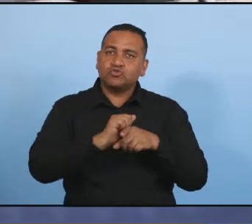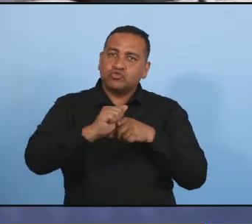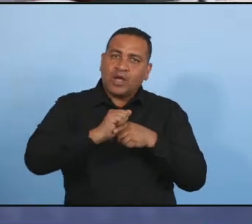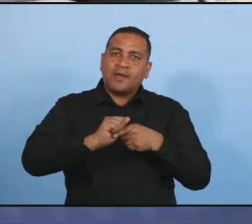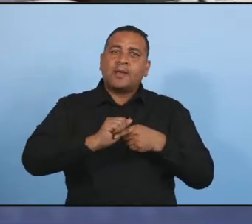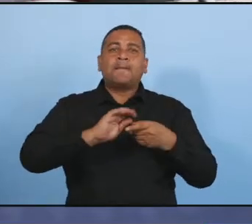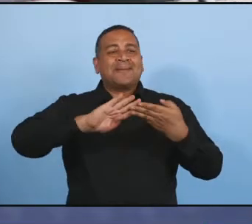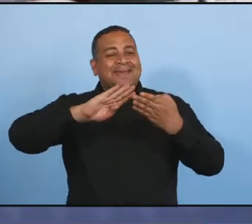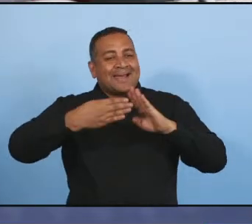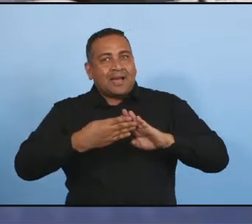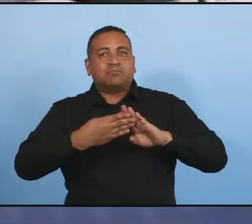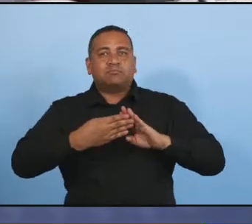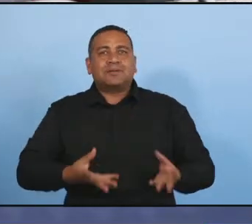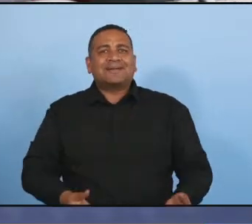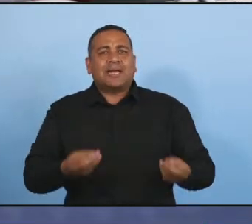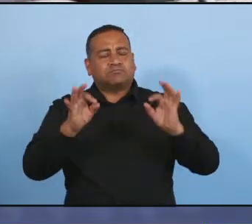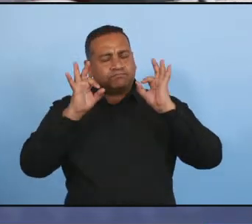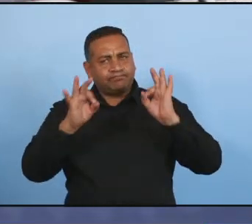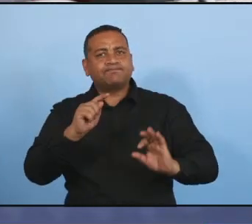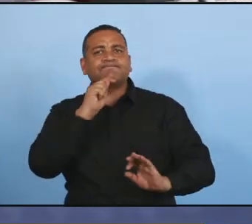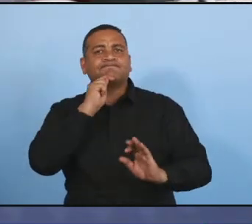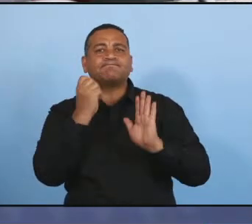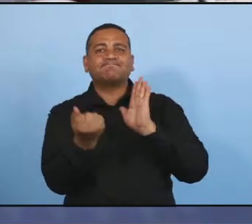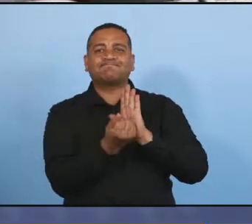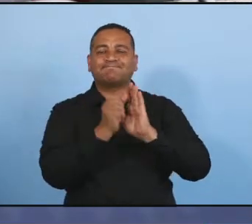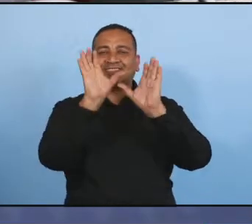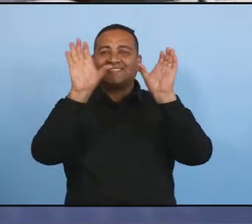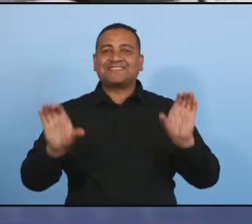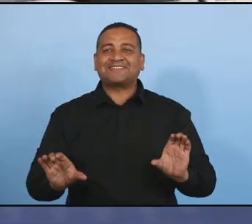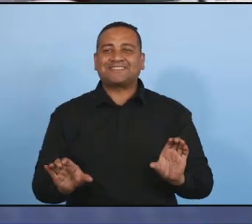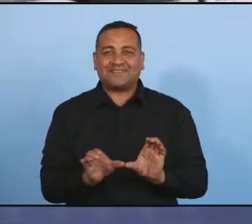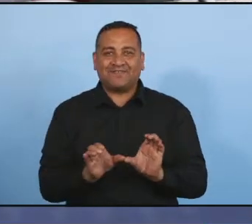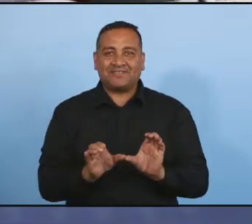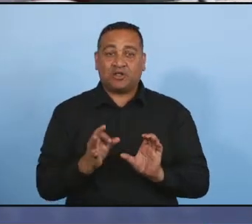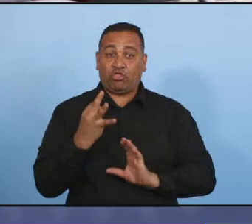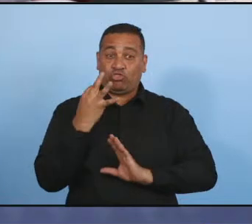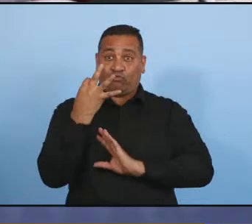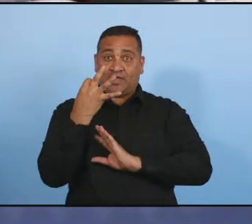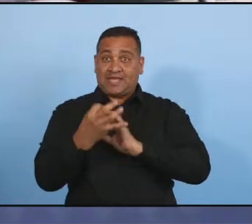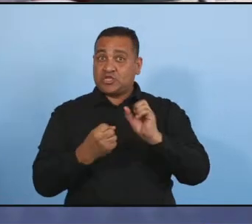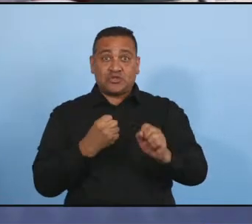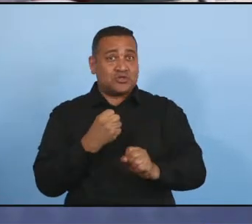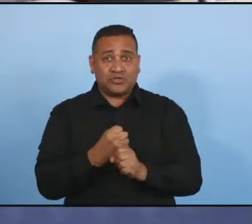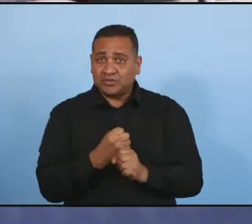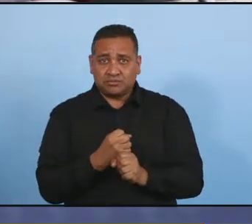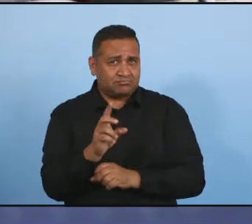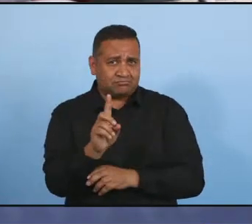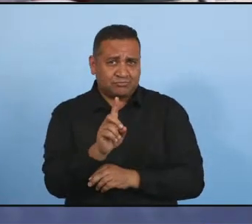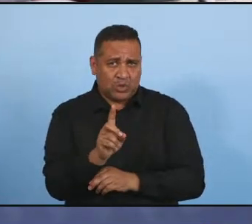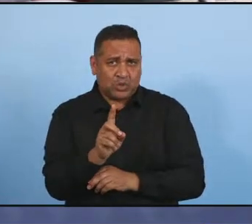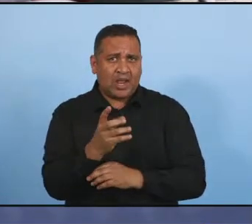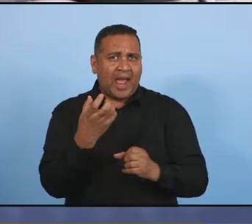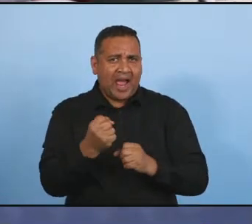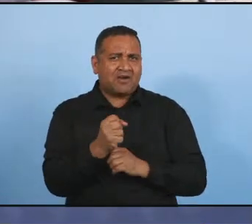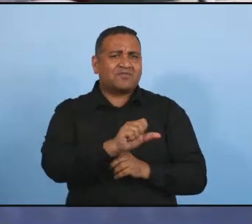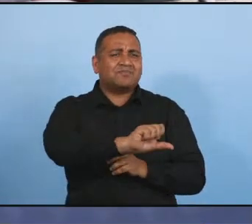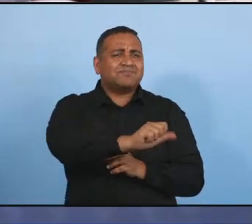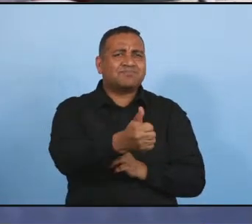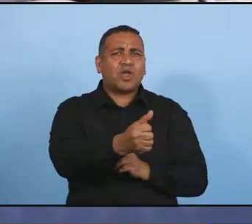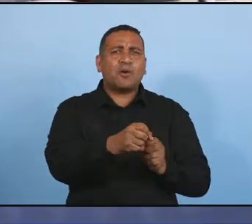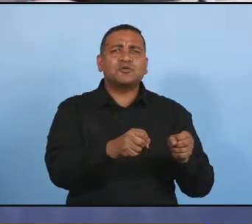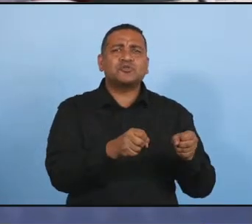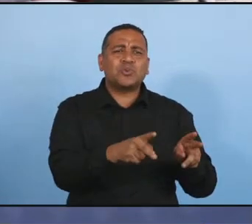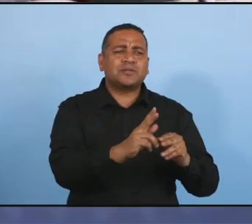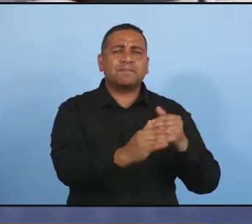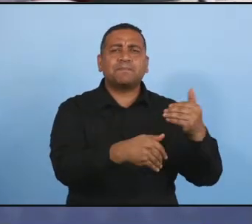not, they're not linked or bound into a 3-year contract, but there is an opportunity for them to do a trade test